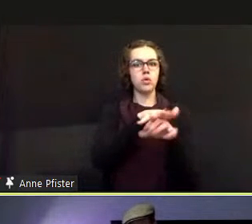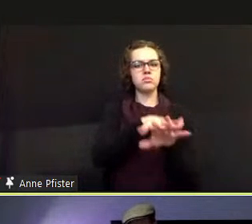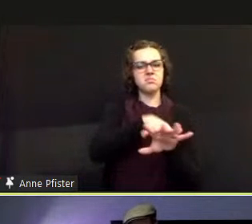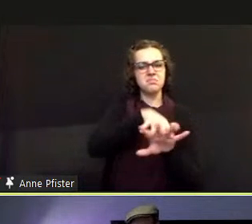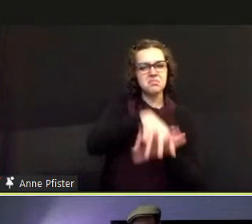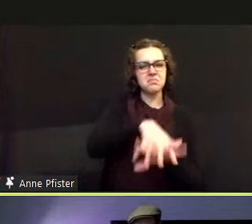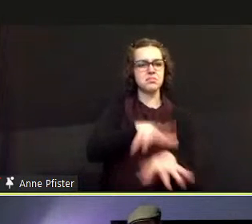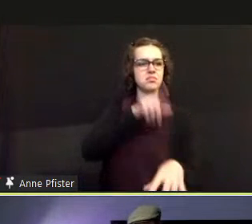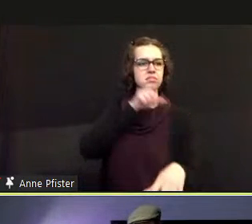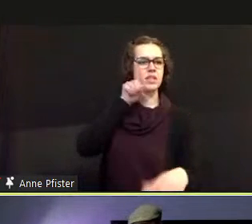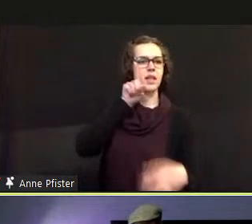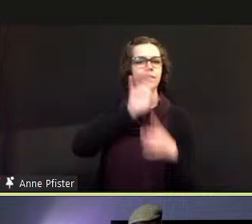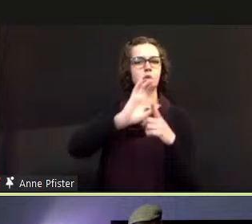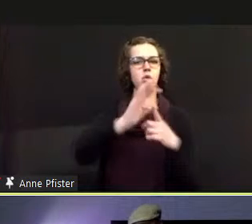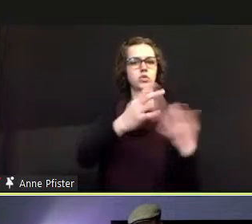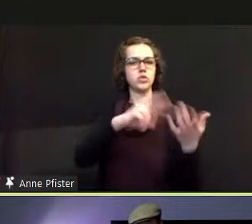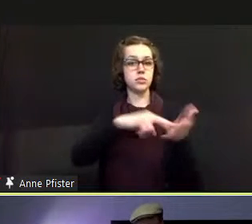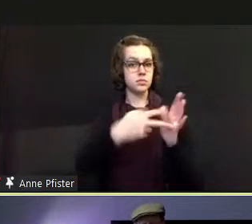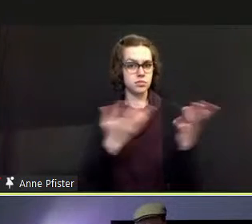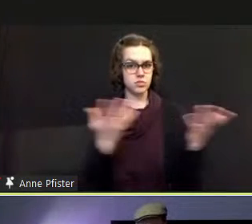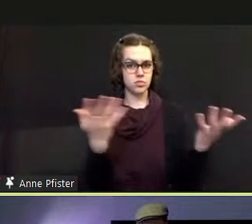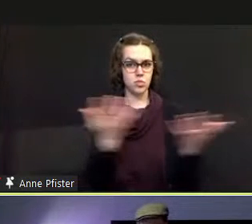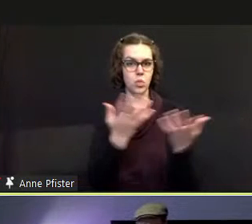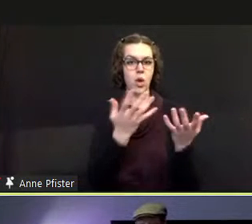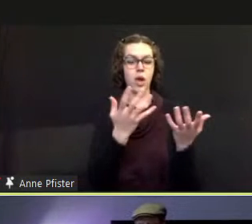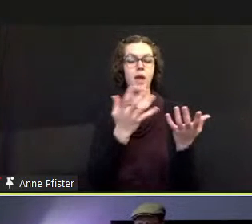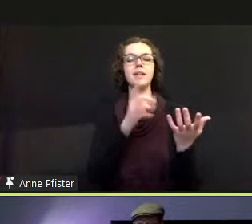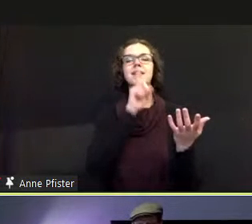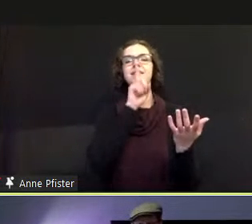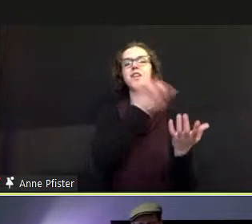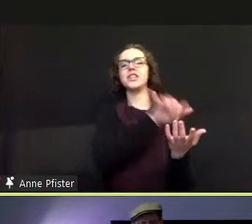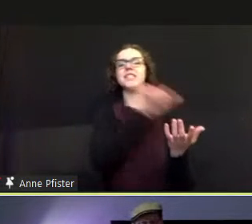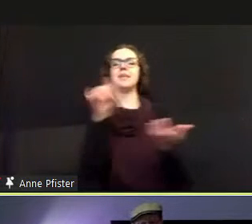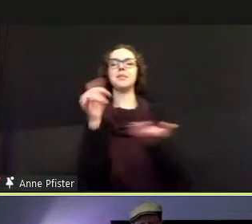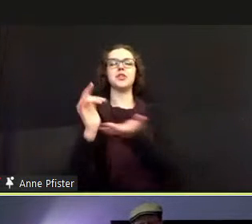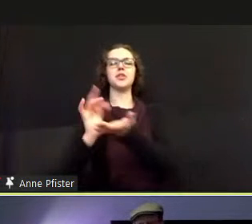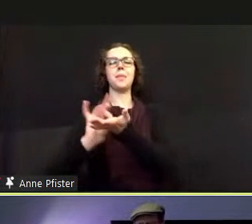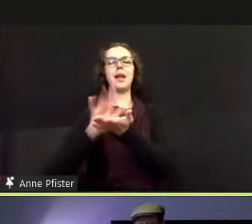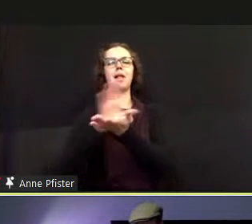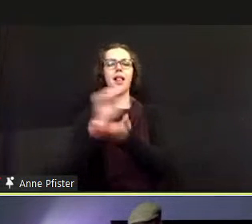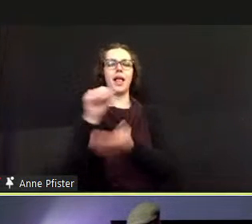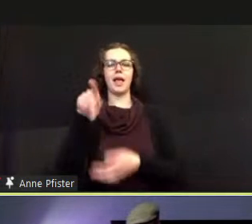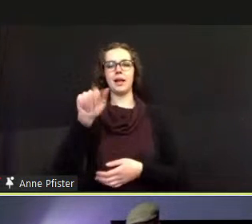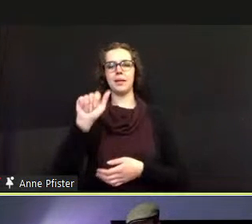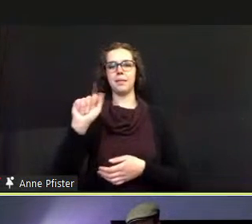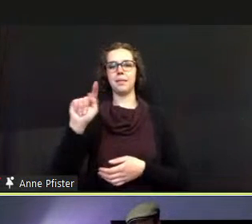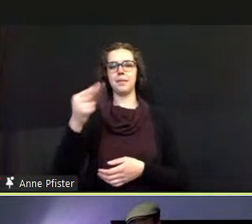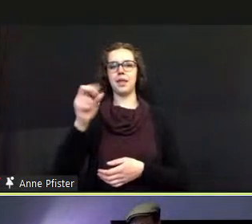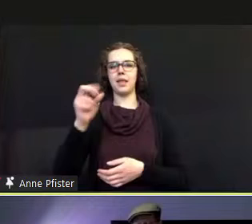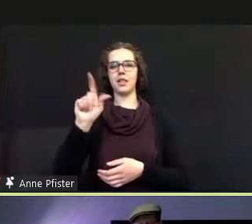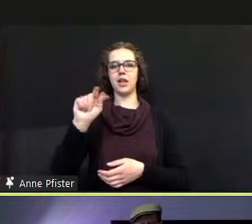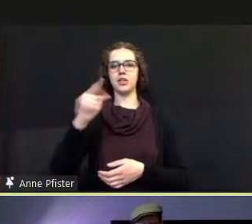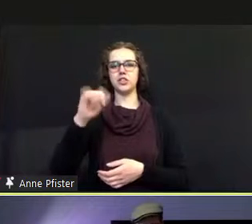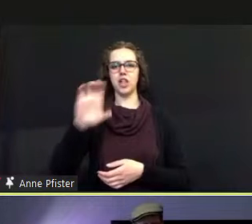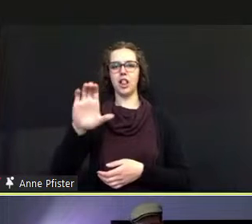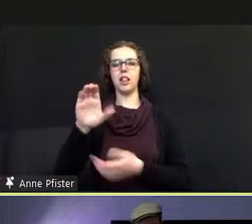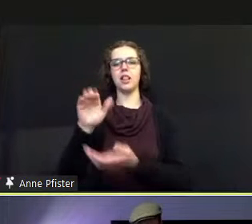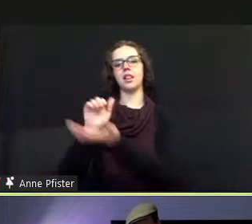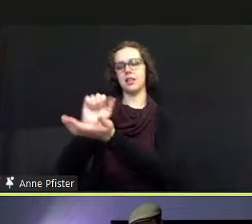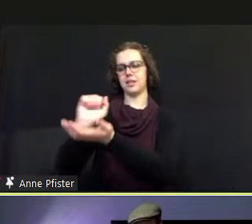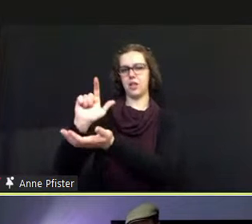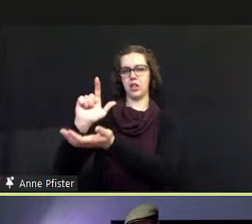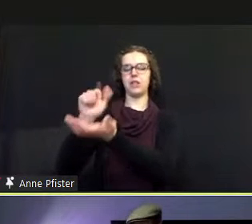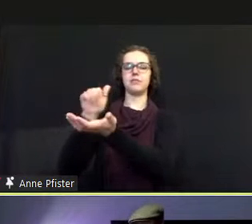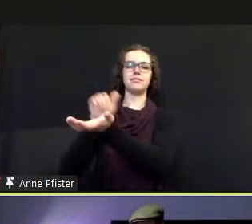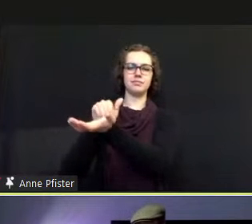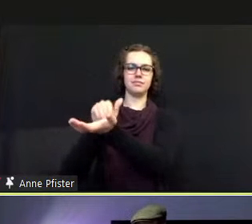model of deafness that was similar to our medical and pathological one, but it was a little different. Polish,